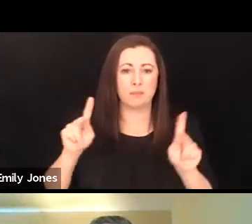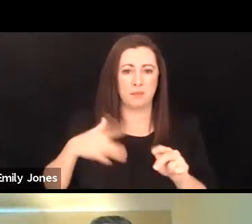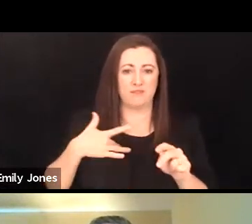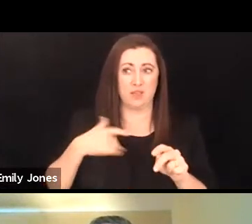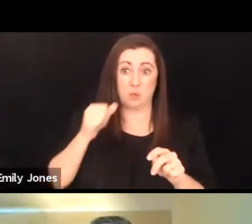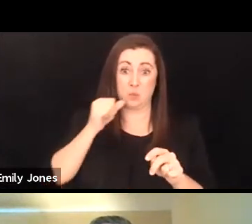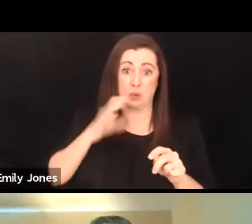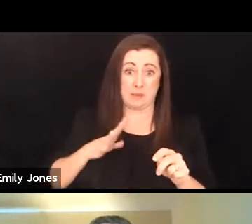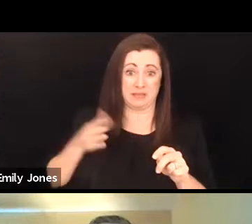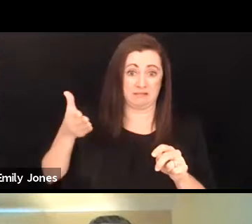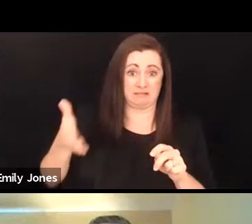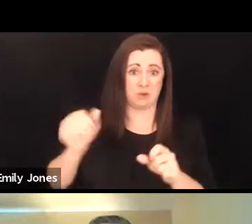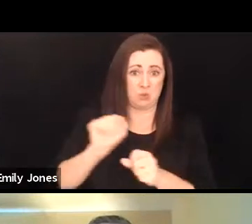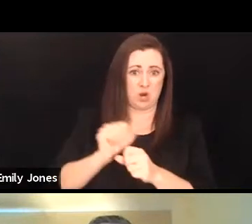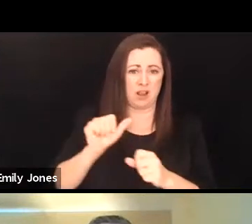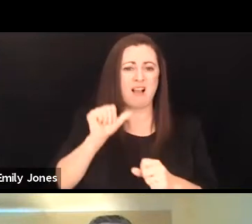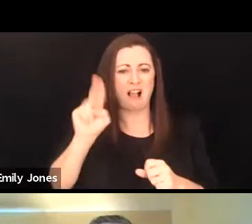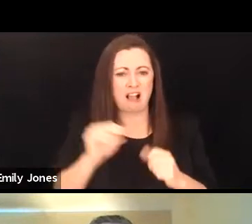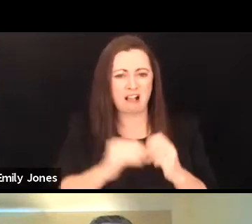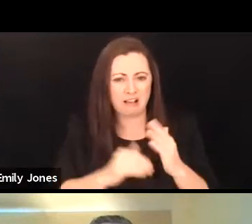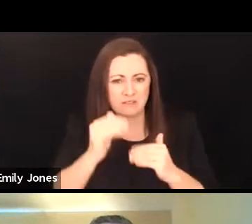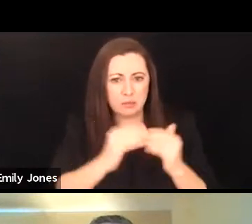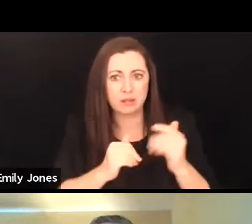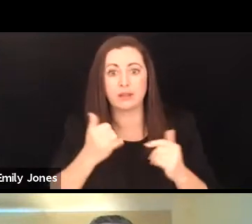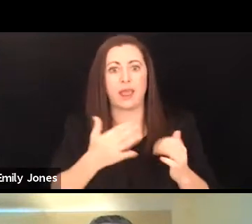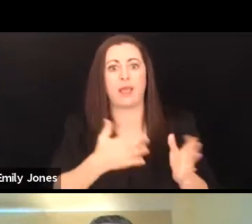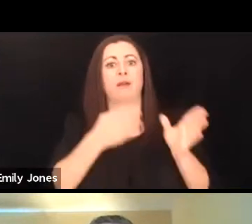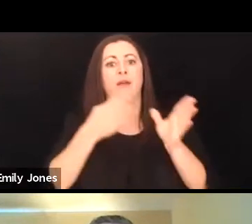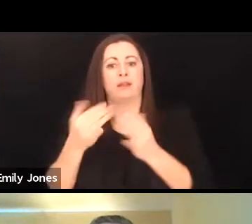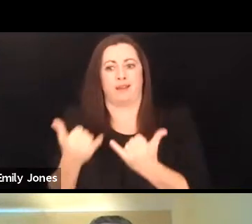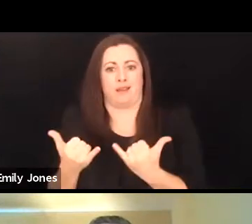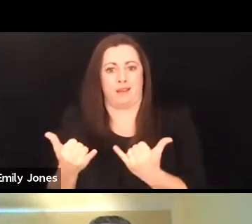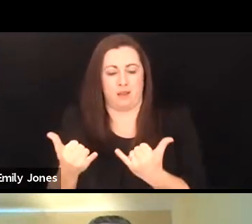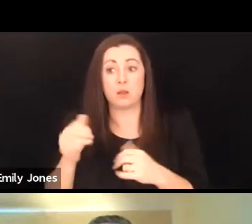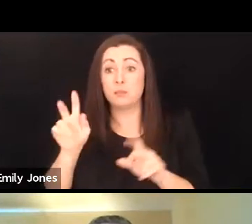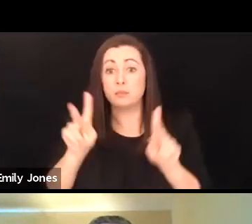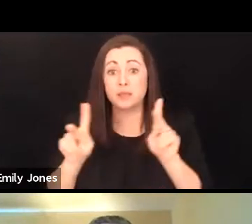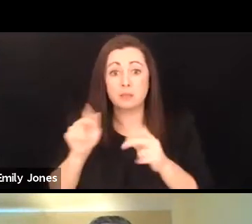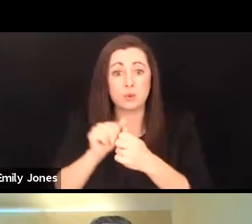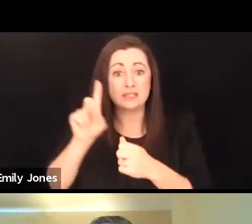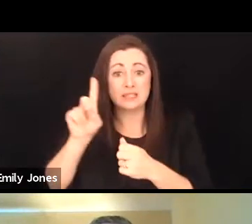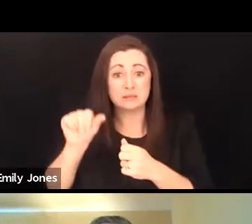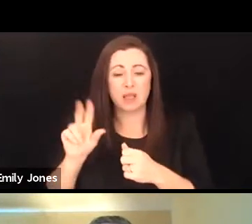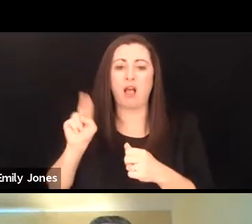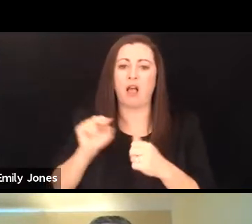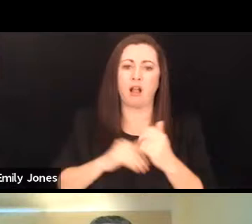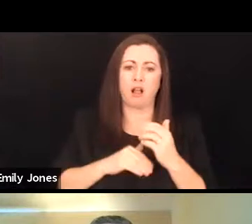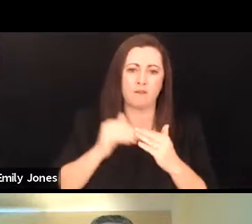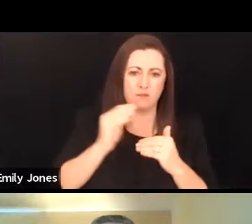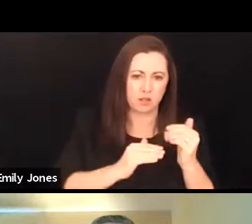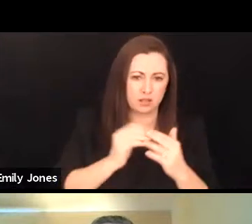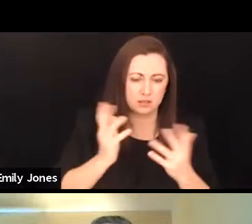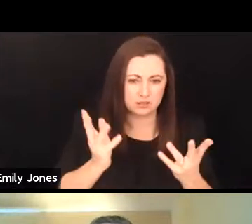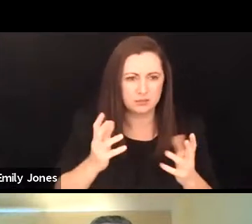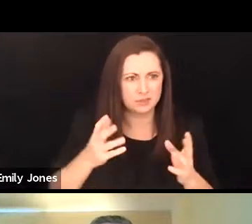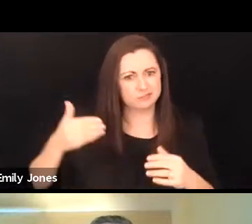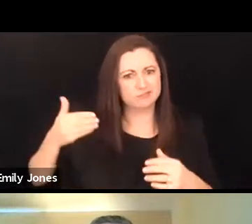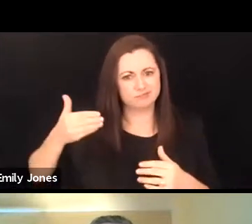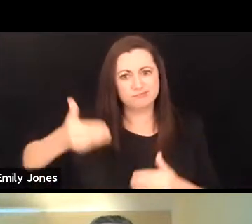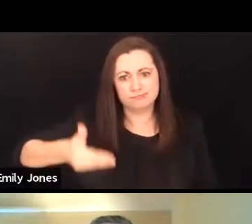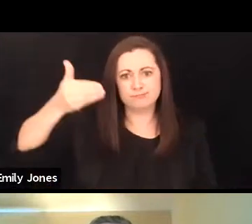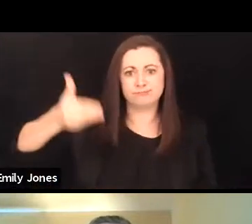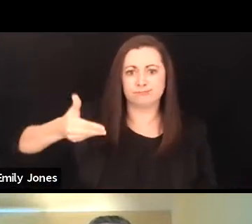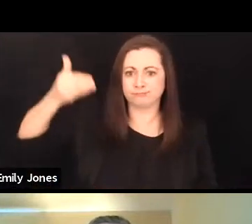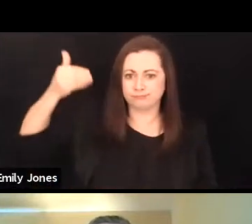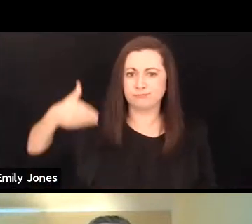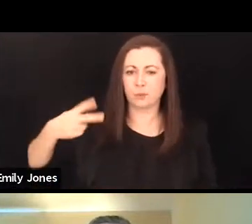workplace. And now there's discomfort with people with disabilities in the workplace. It's not, you know,